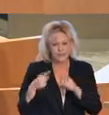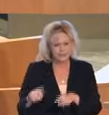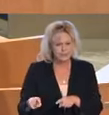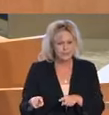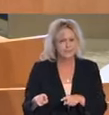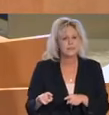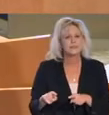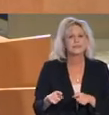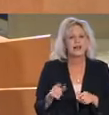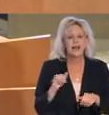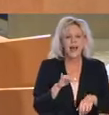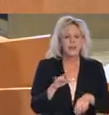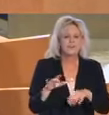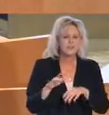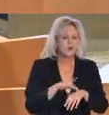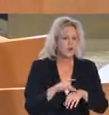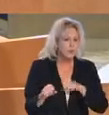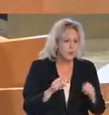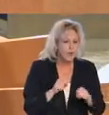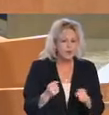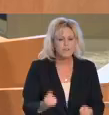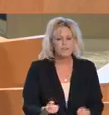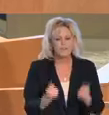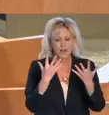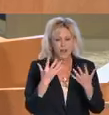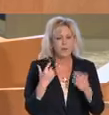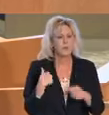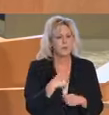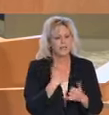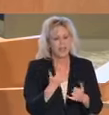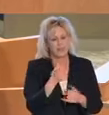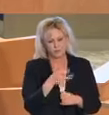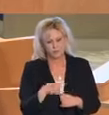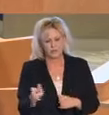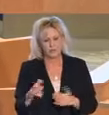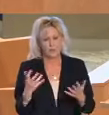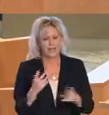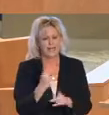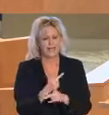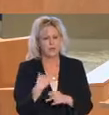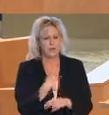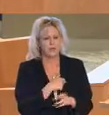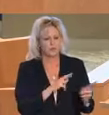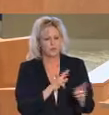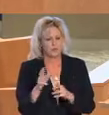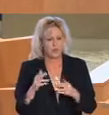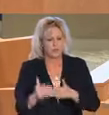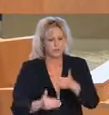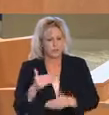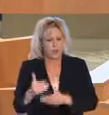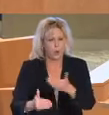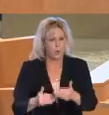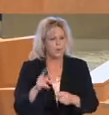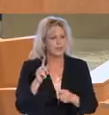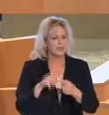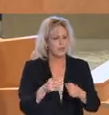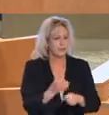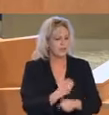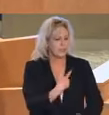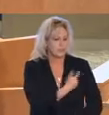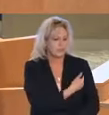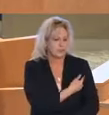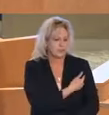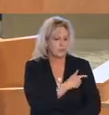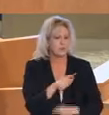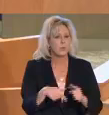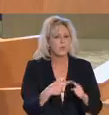a fire or earthquake, but now we need to transition to what's going to keep us ready to go until we get that cure, until we get that vaccination going.